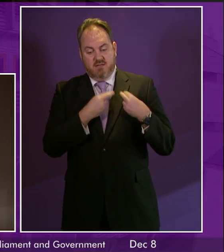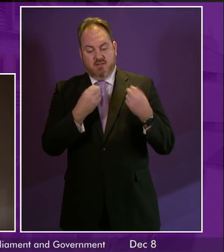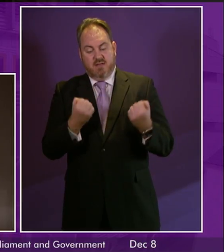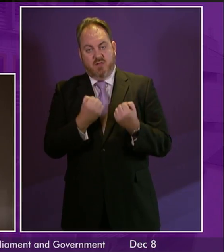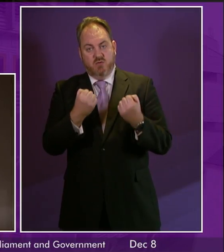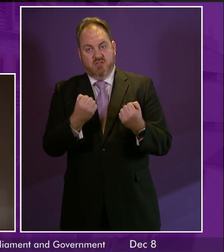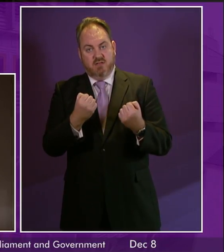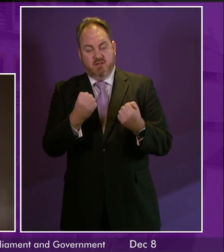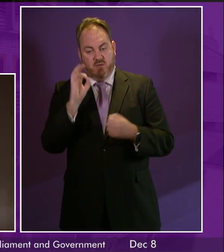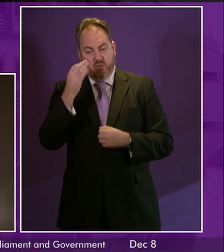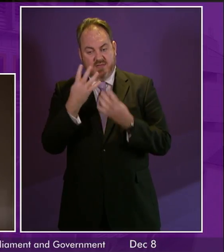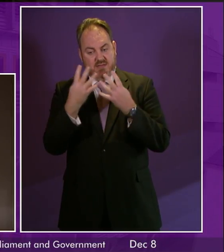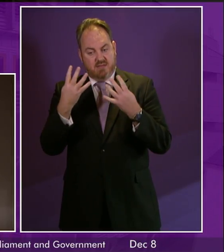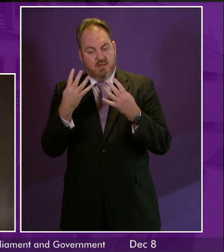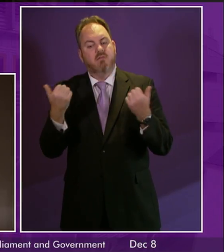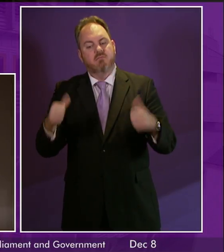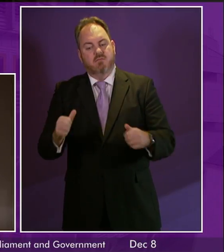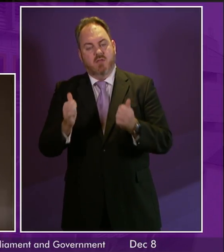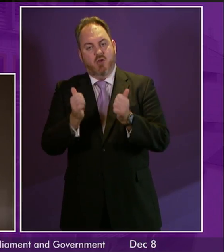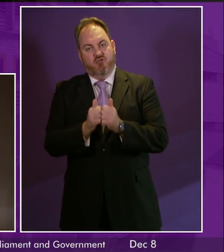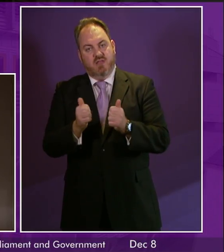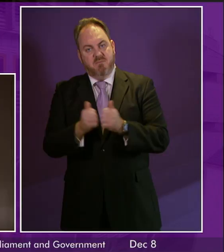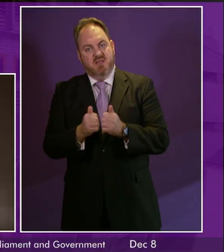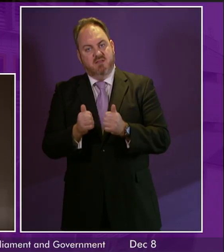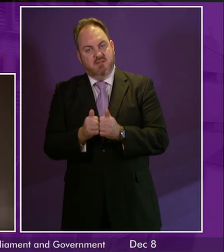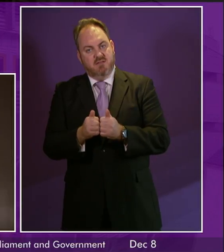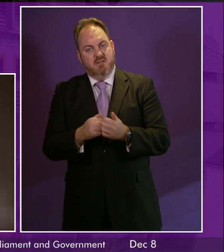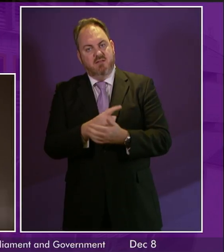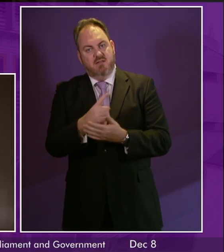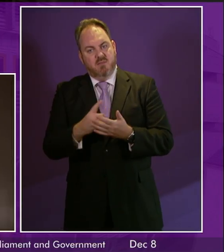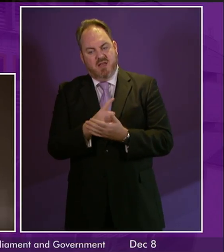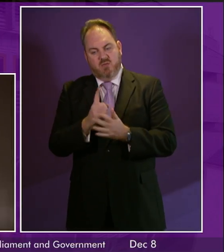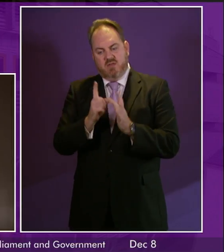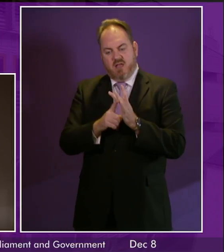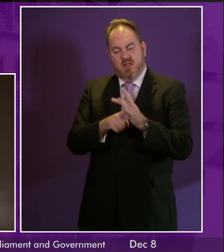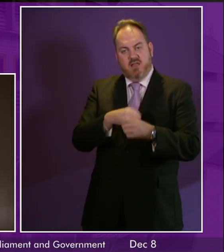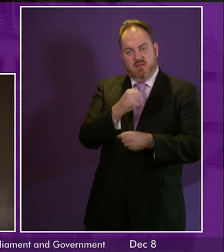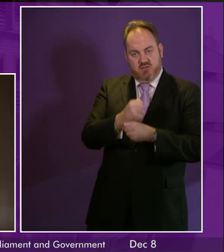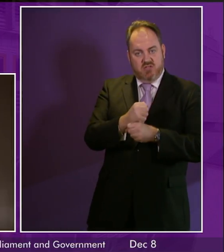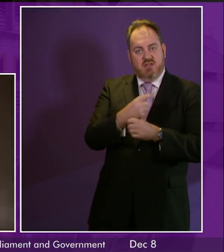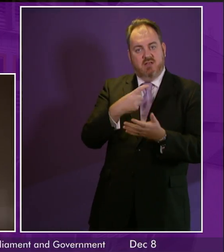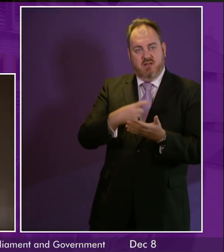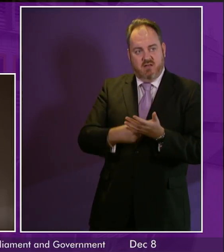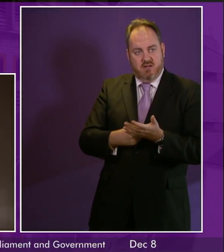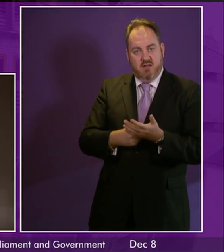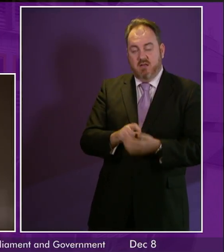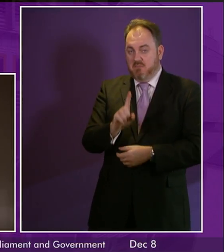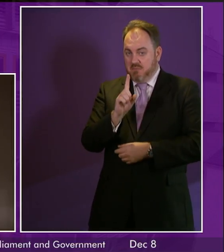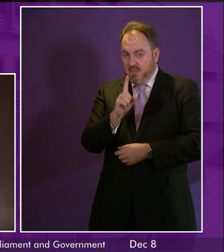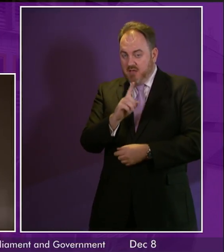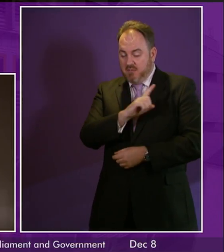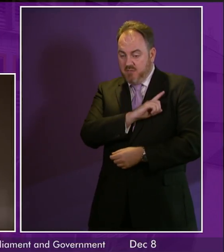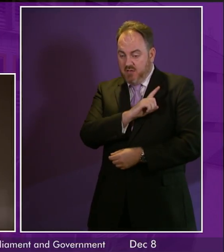Committee, reached an agreement on the written agreement on IGR. However, due